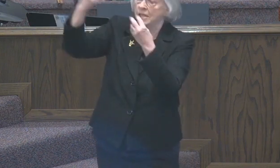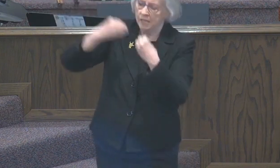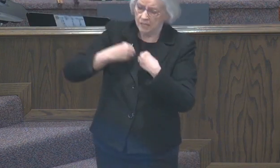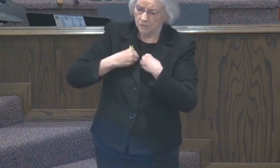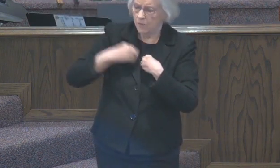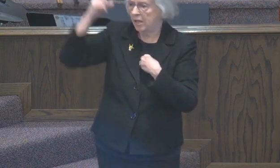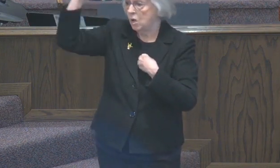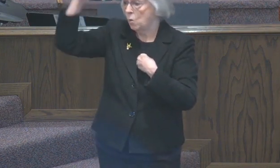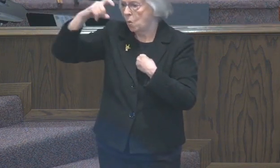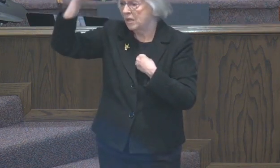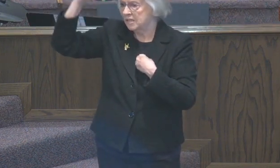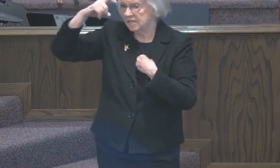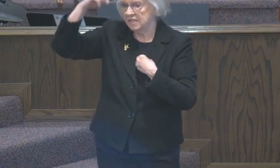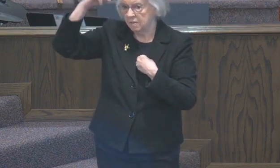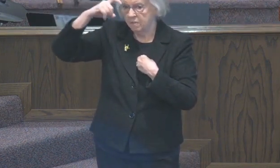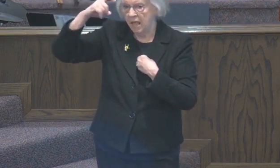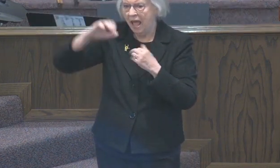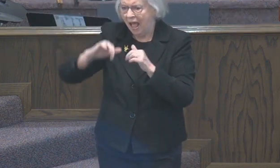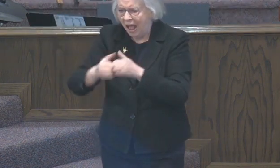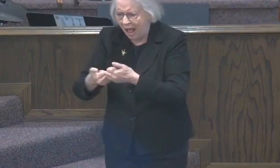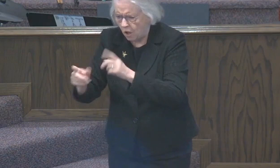My worldly wisdom in verse 6 means